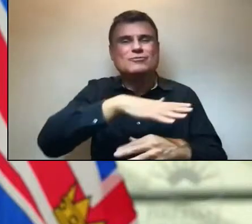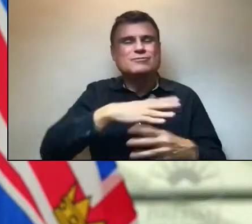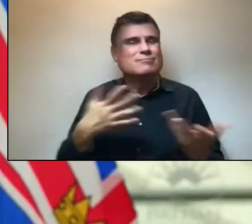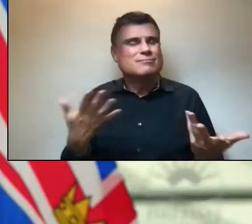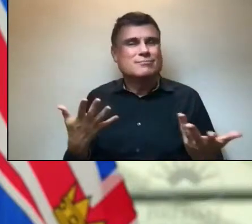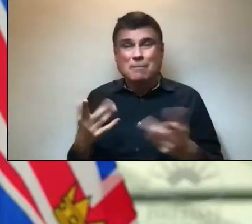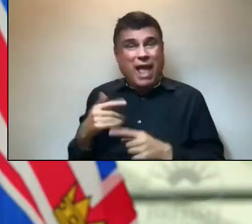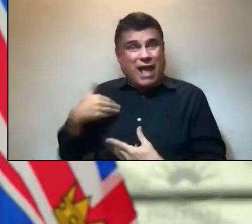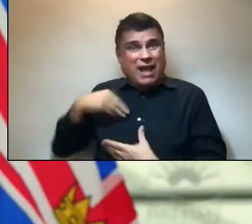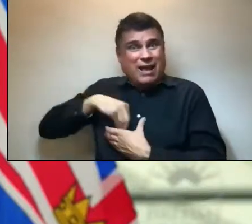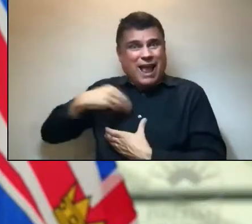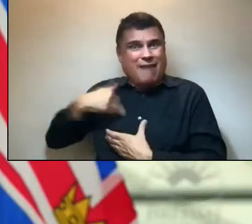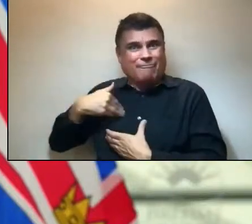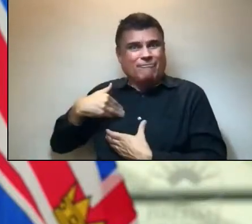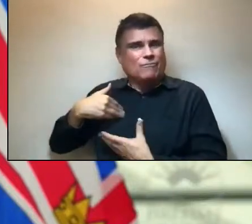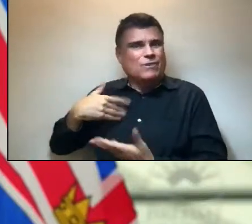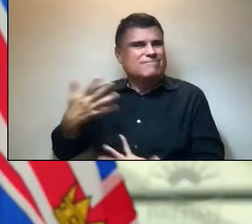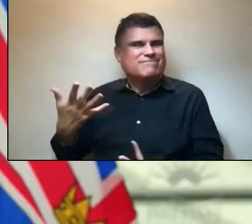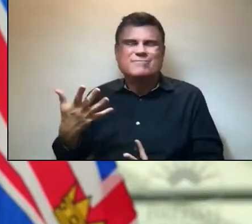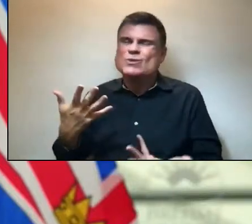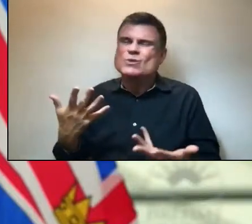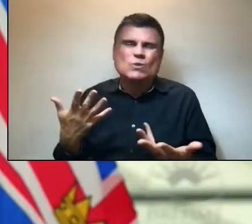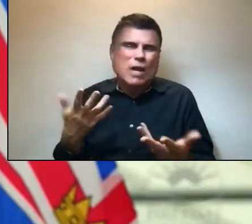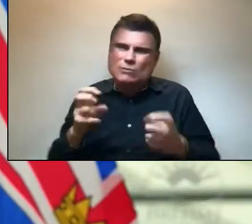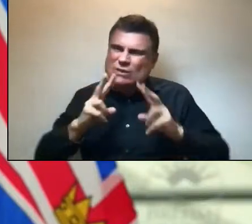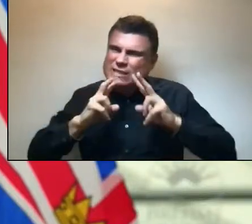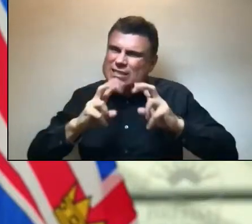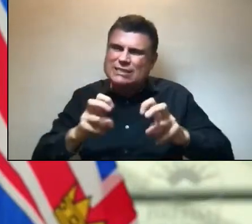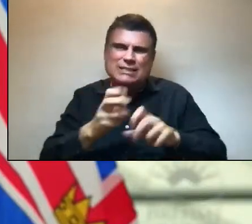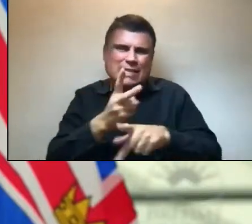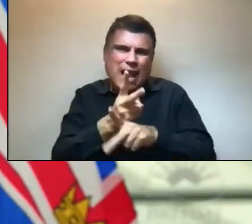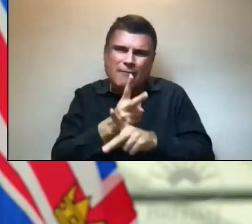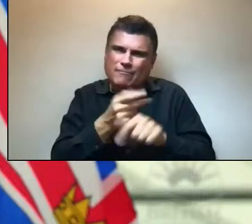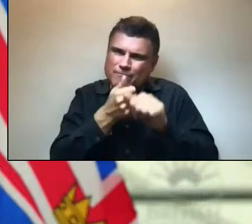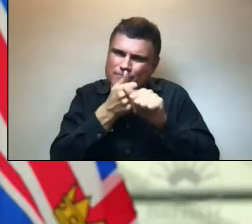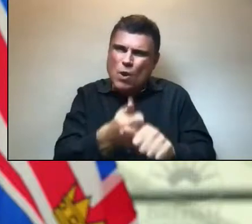be mindful and prudent through this period of time.